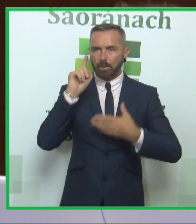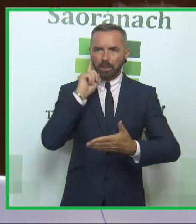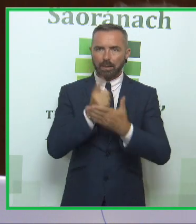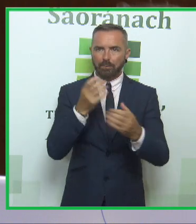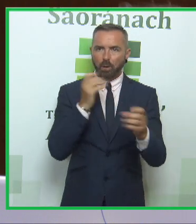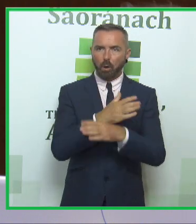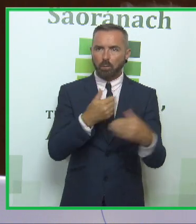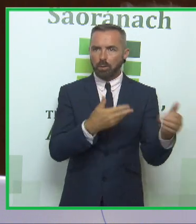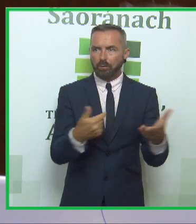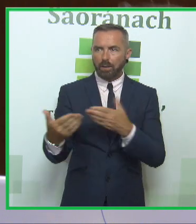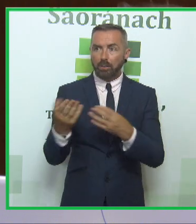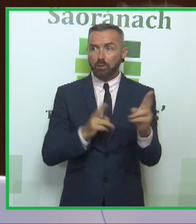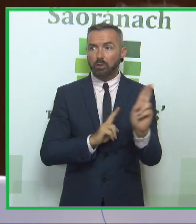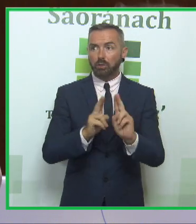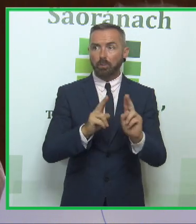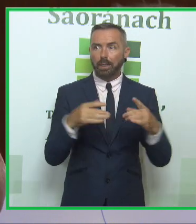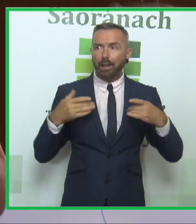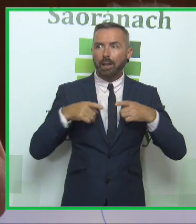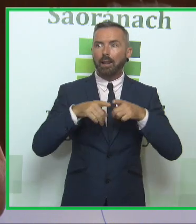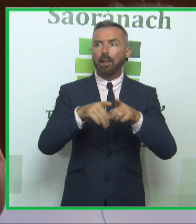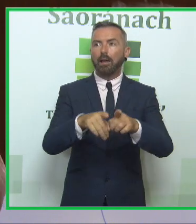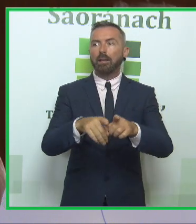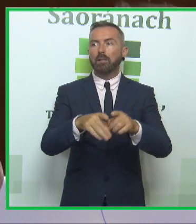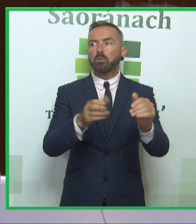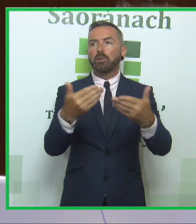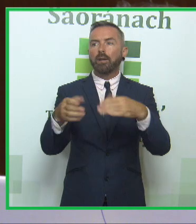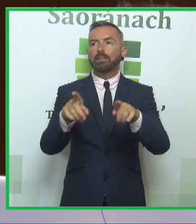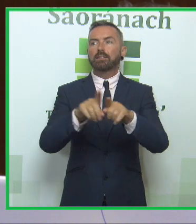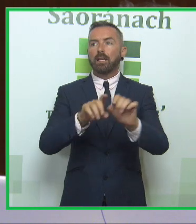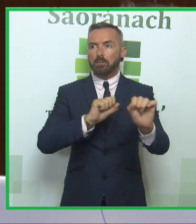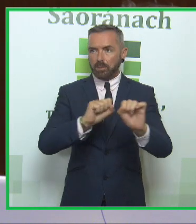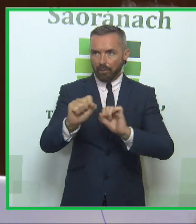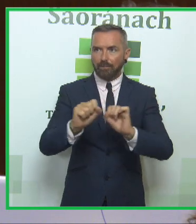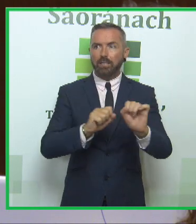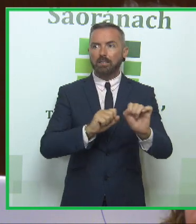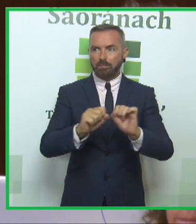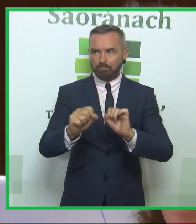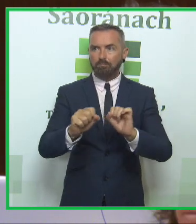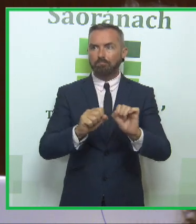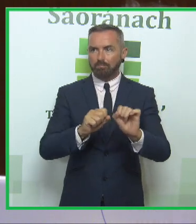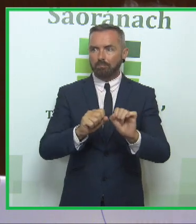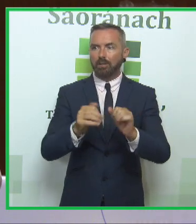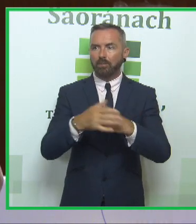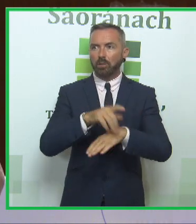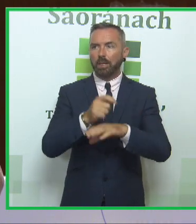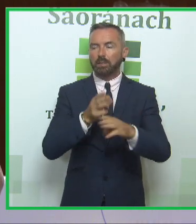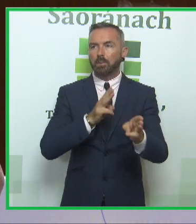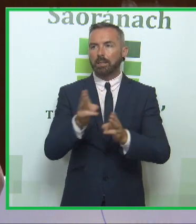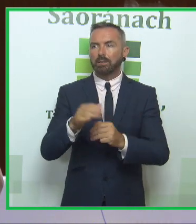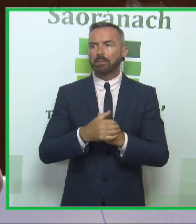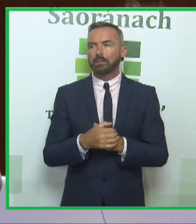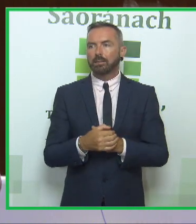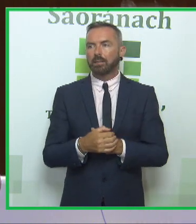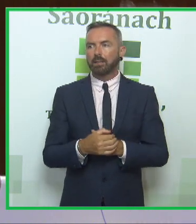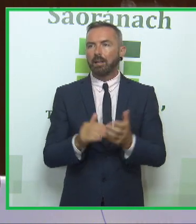be aligned and provide the same service as per best practice. And the last